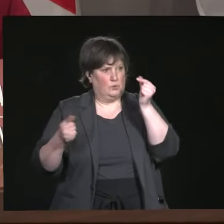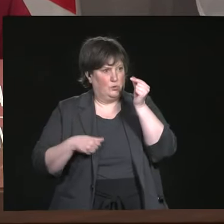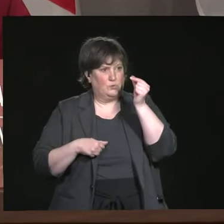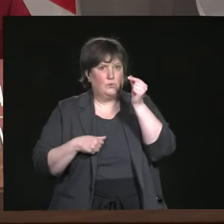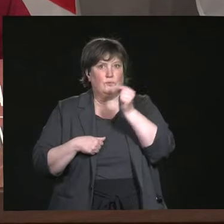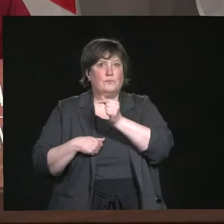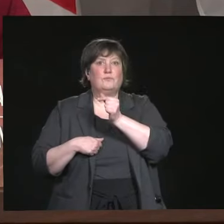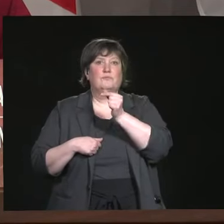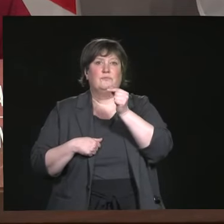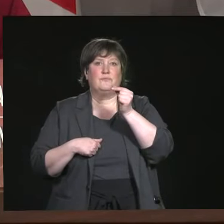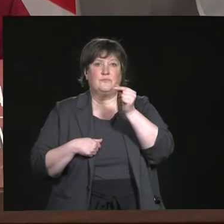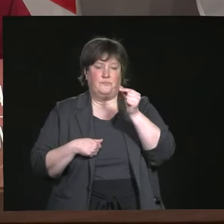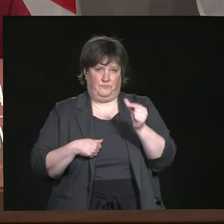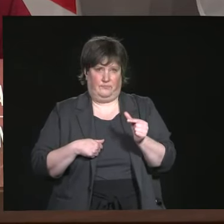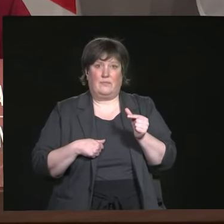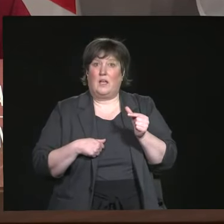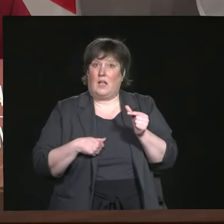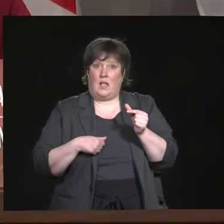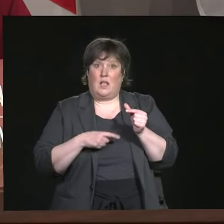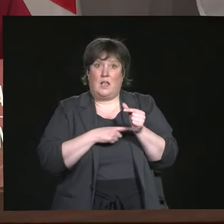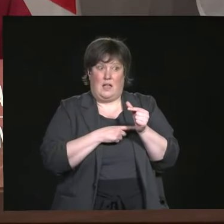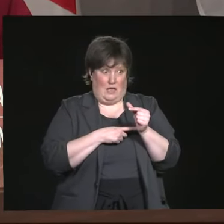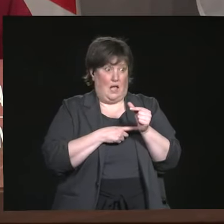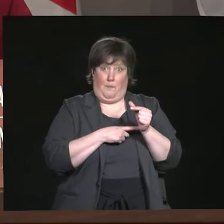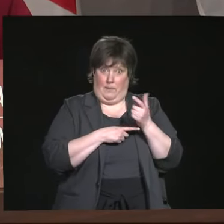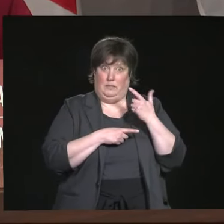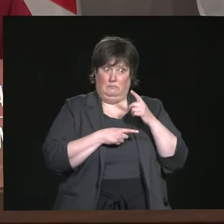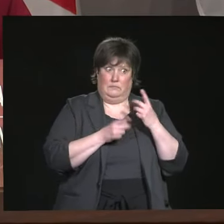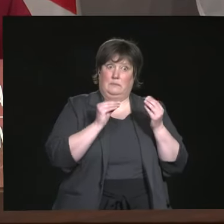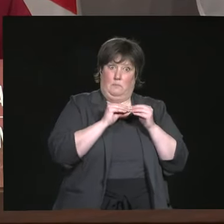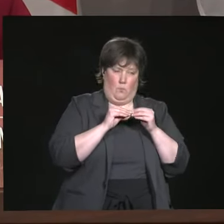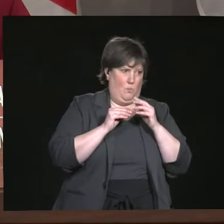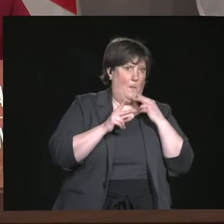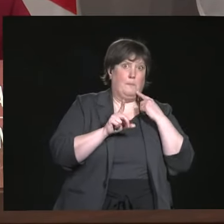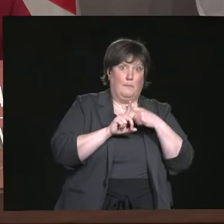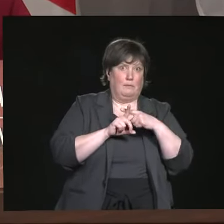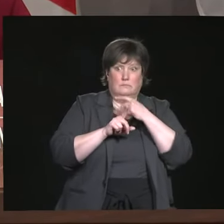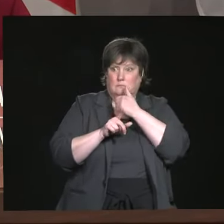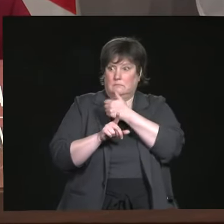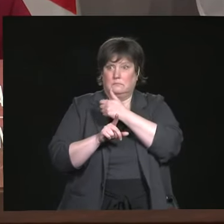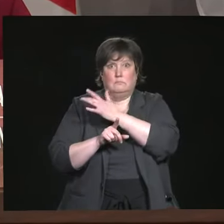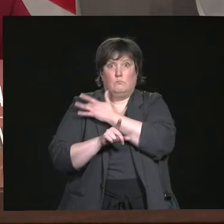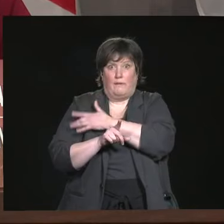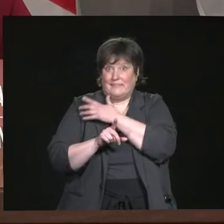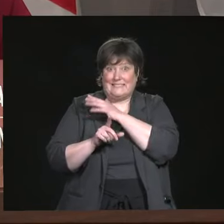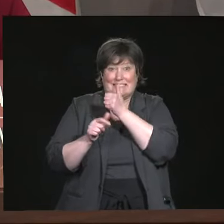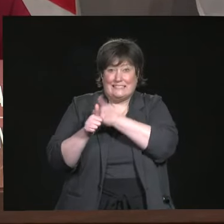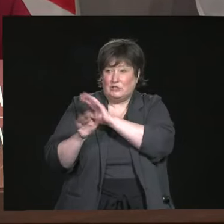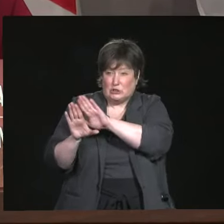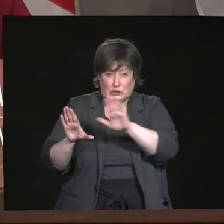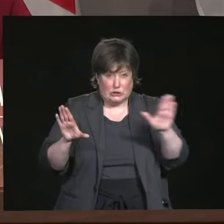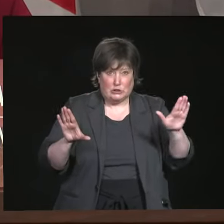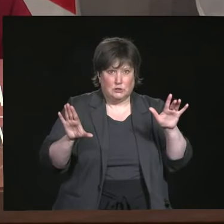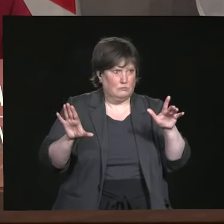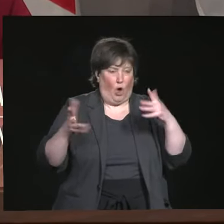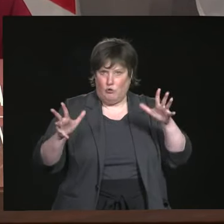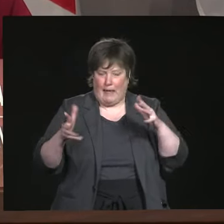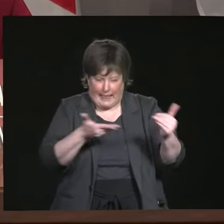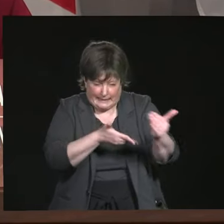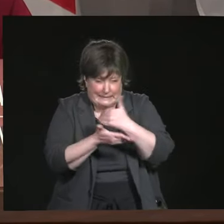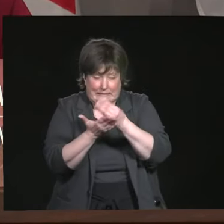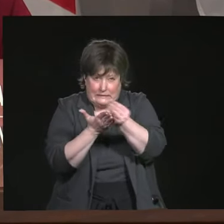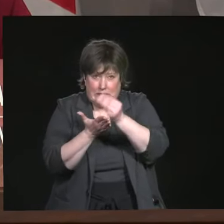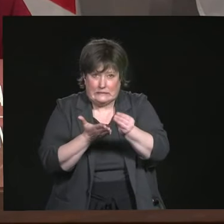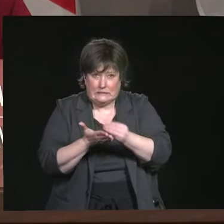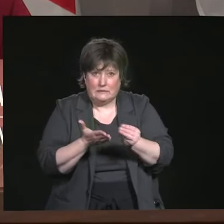that individual provinces themselves are making. And so, c'est Équipe Canada, as Christia said, we are